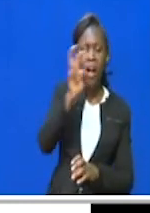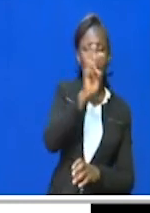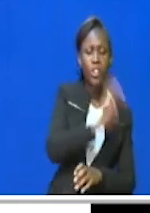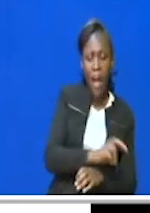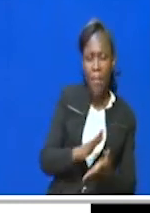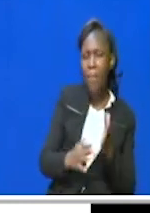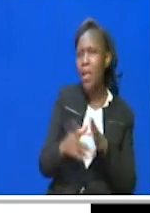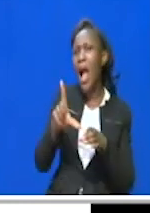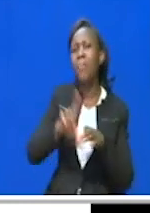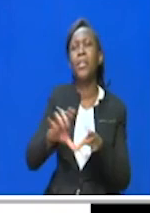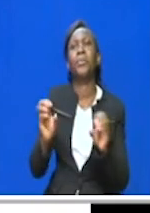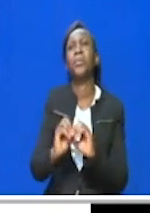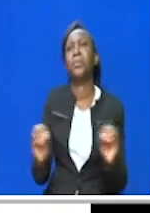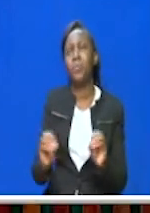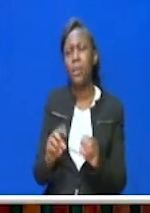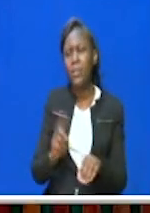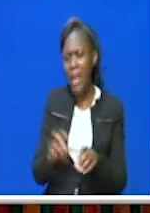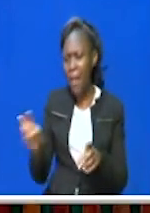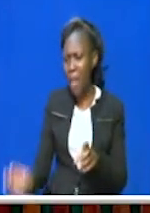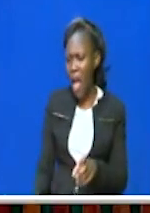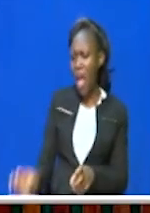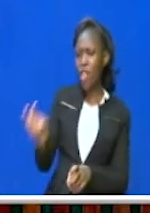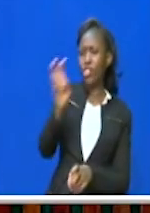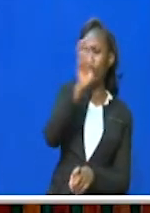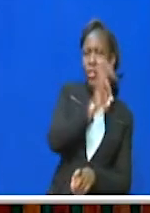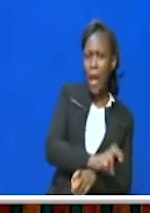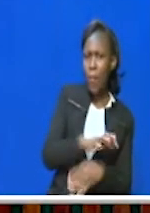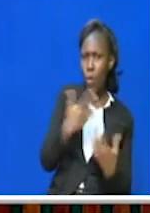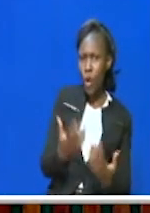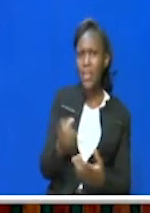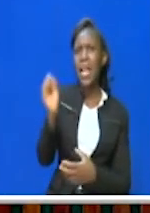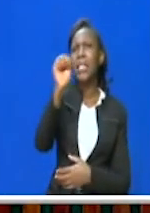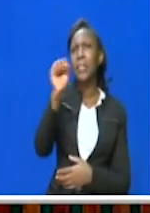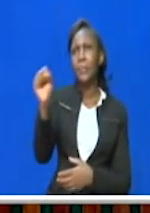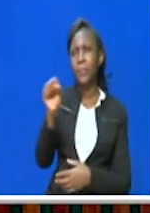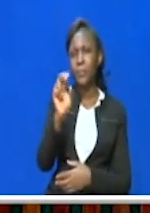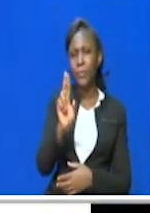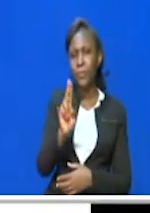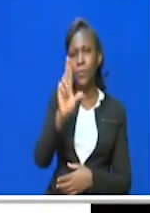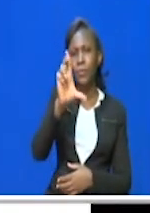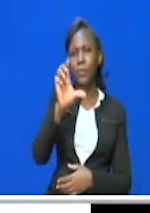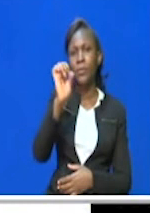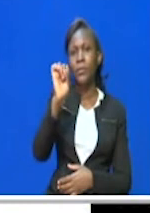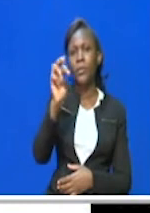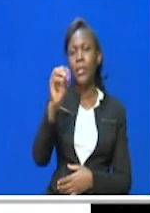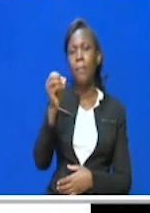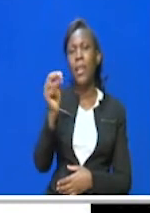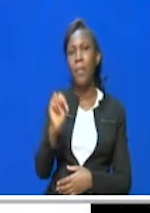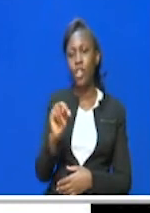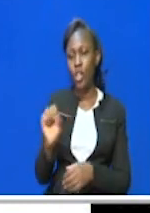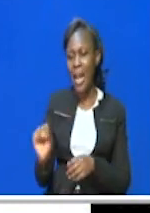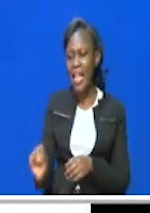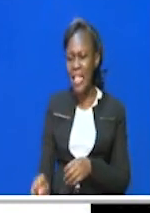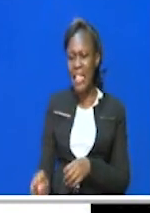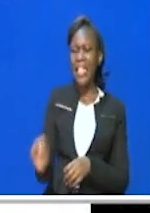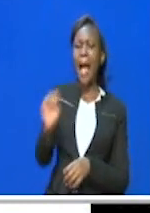states. Therefore, that process is what you are calling sublimation. Therefore, sublimation is a process through which